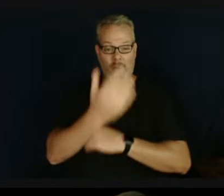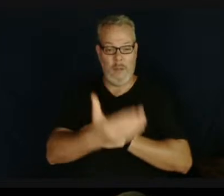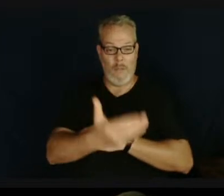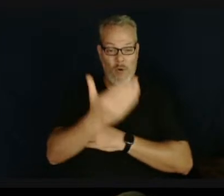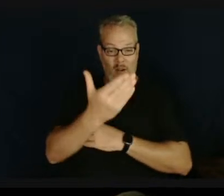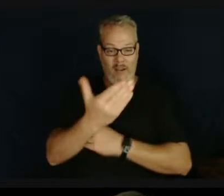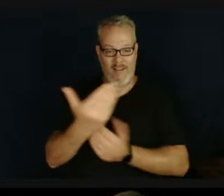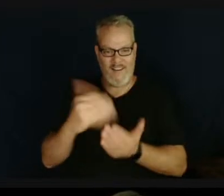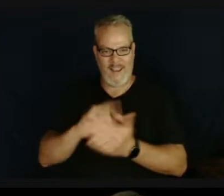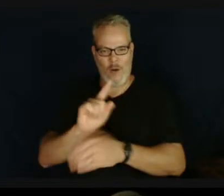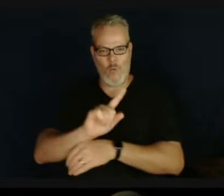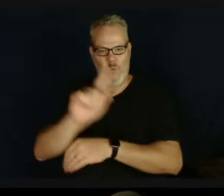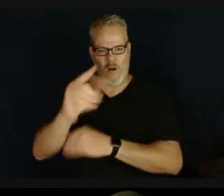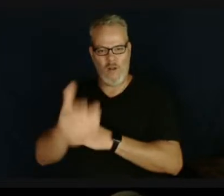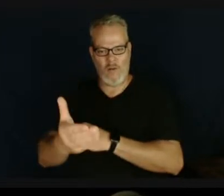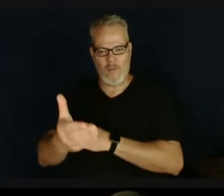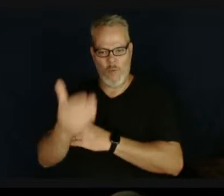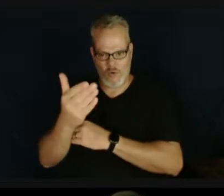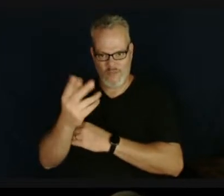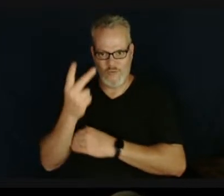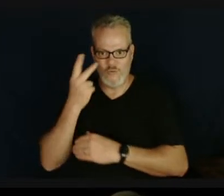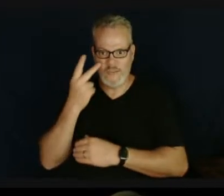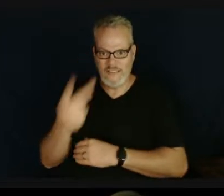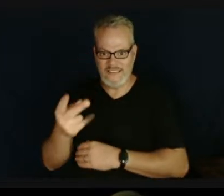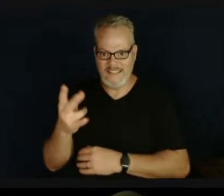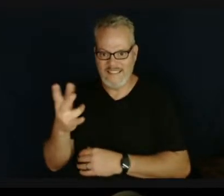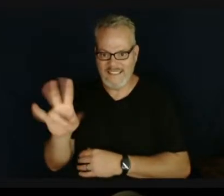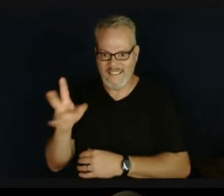There's 16, similar double peak at the start,